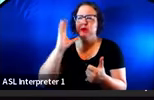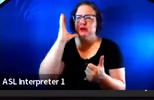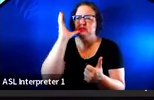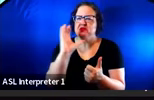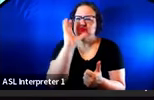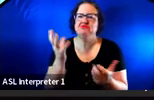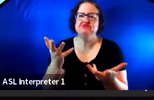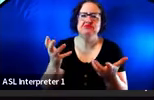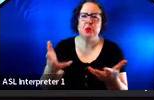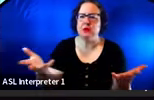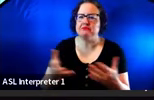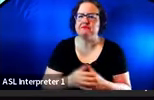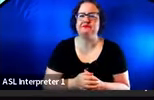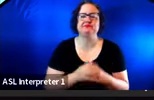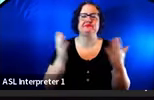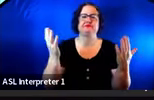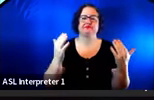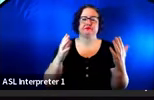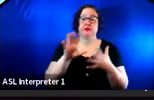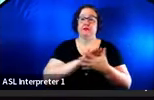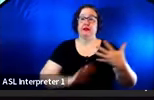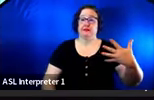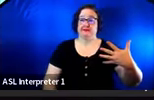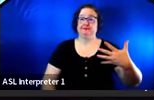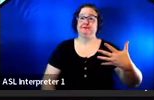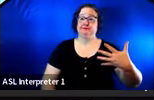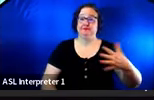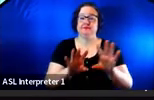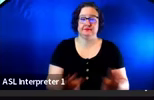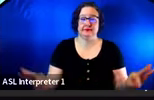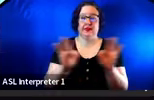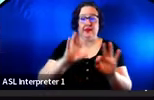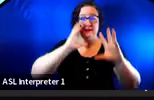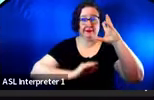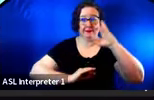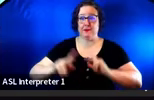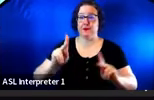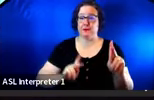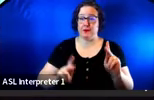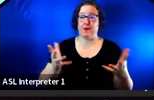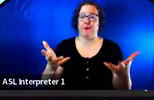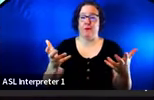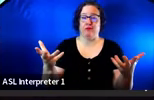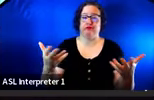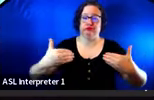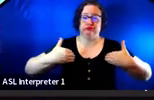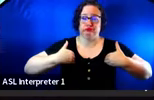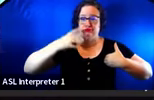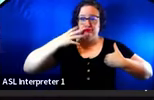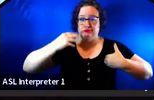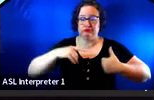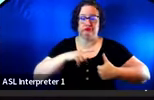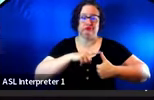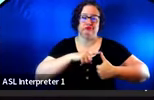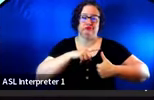through this research, we identified five key experiences that people want to have. The first and most